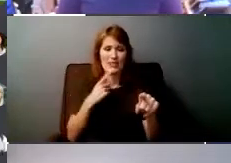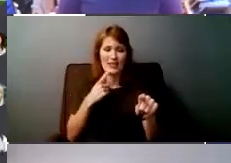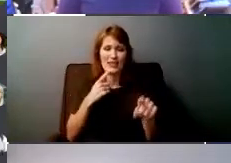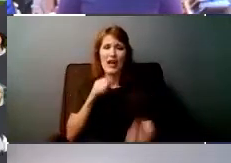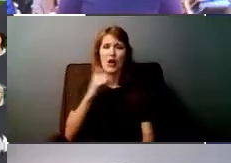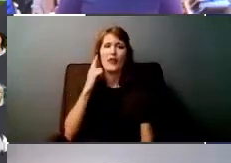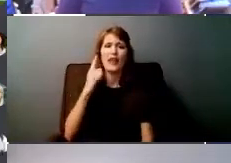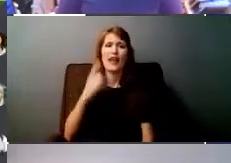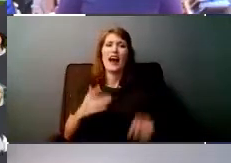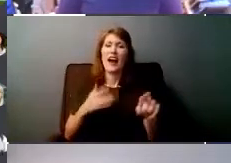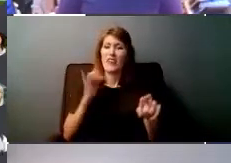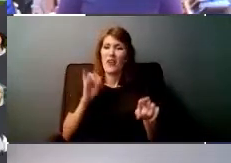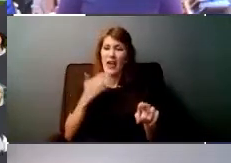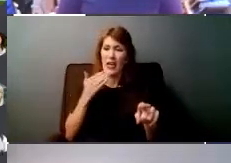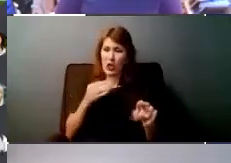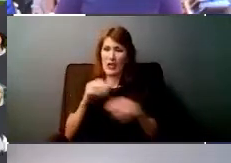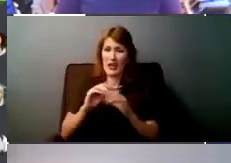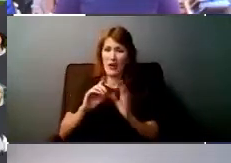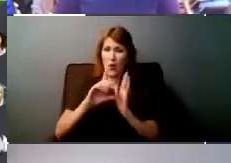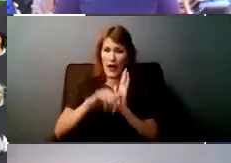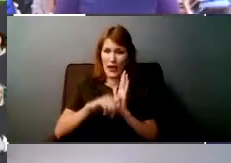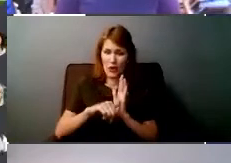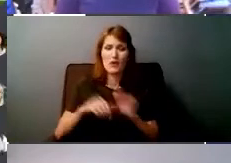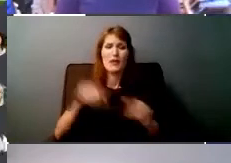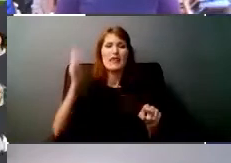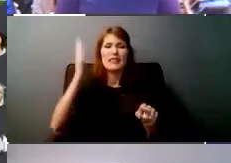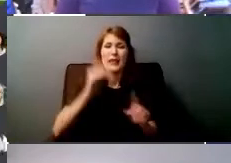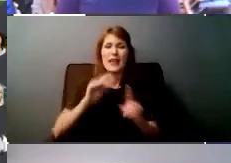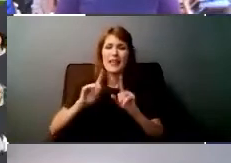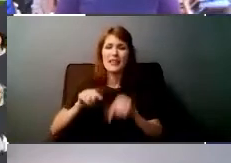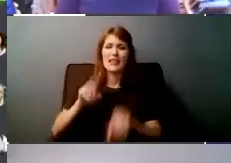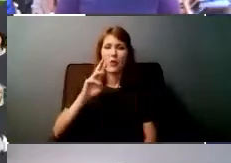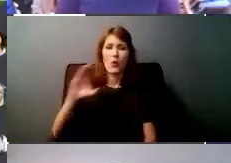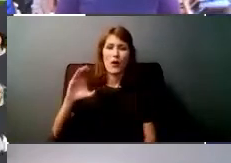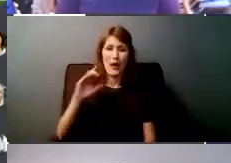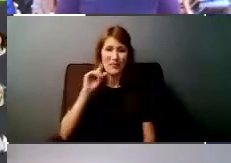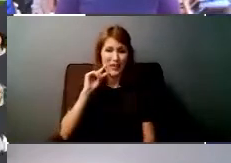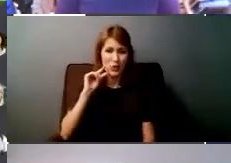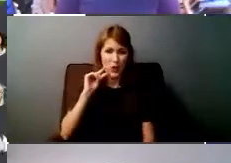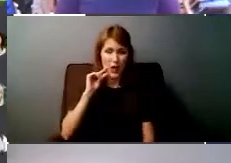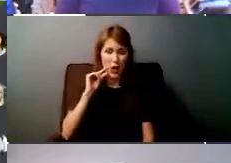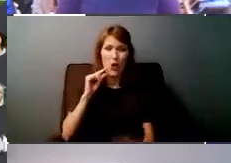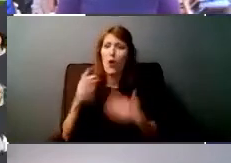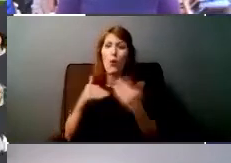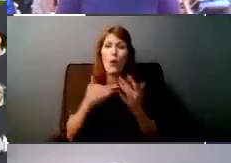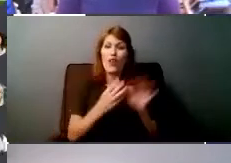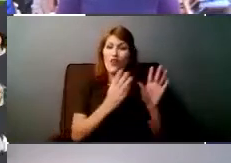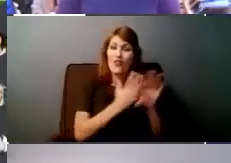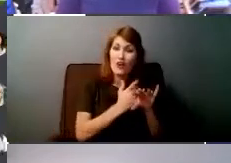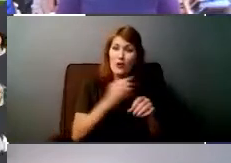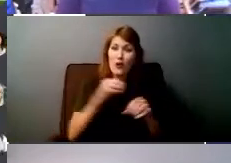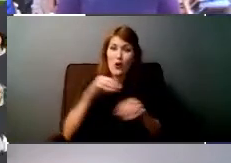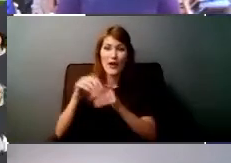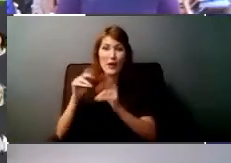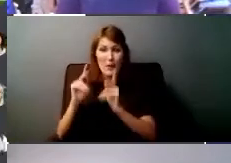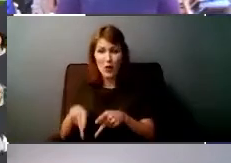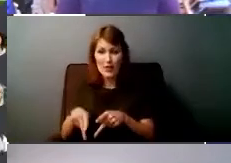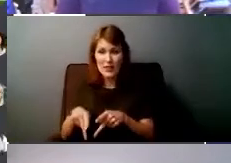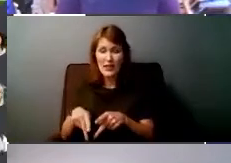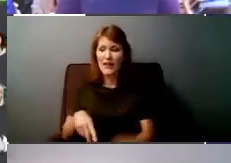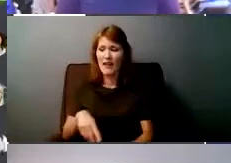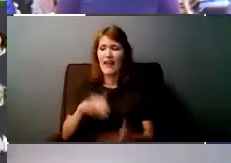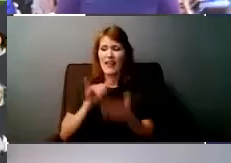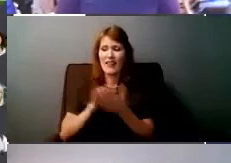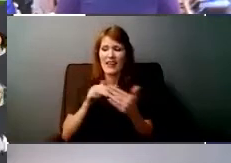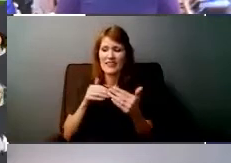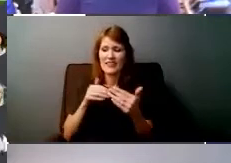in a while speaking and attending WordCamp San Antonio, albeit virtual versus in person, is the closest that I've